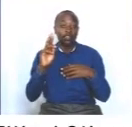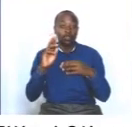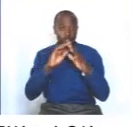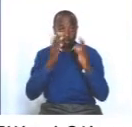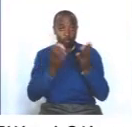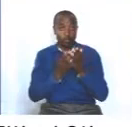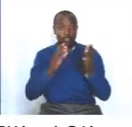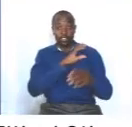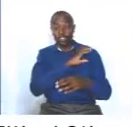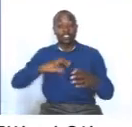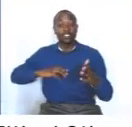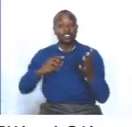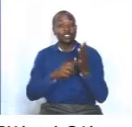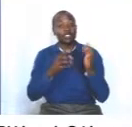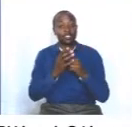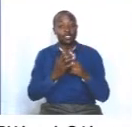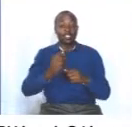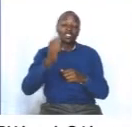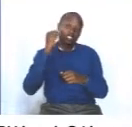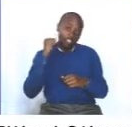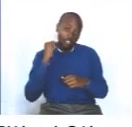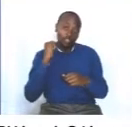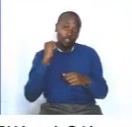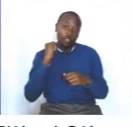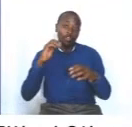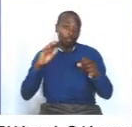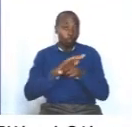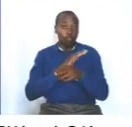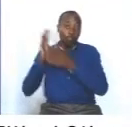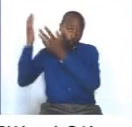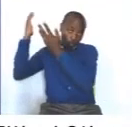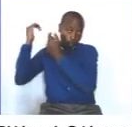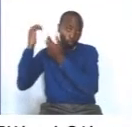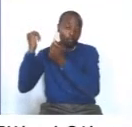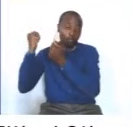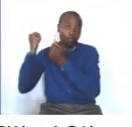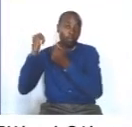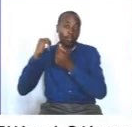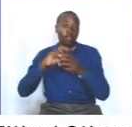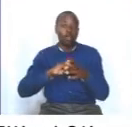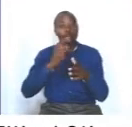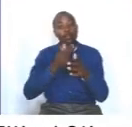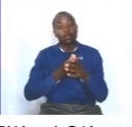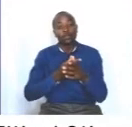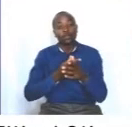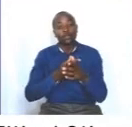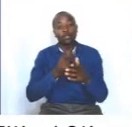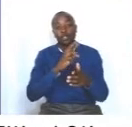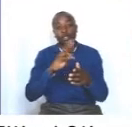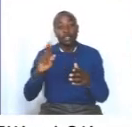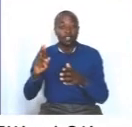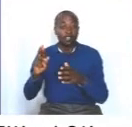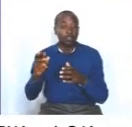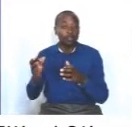Jesus, feeling safe and secure and full of hope? Or are you